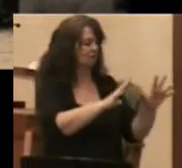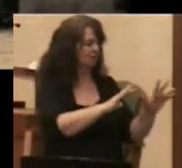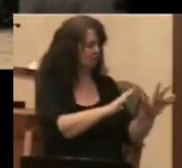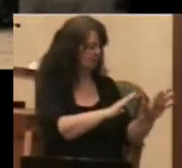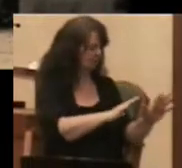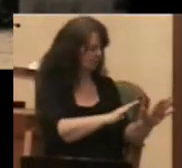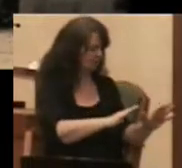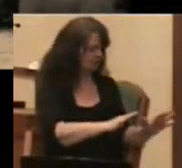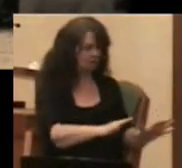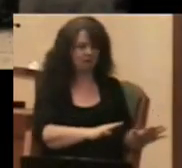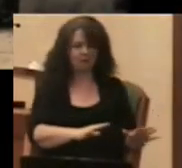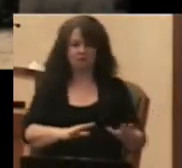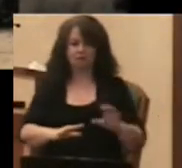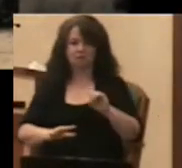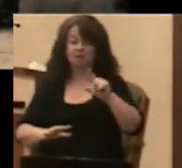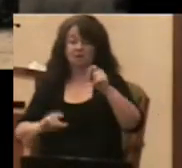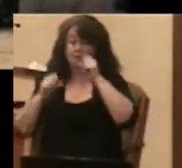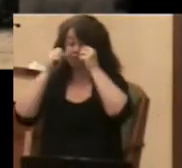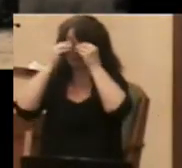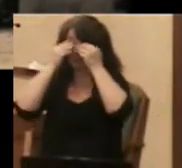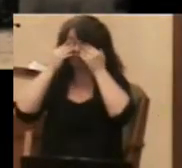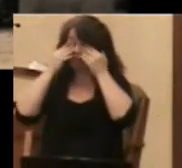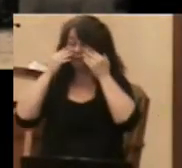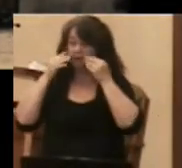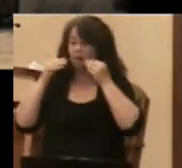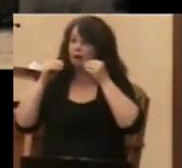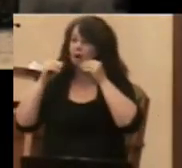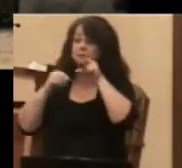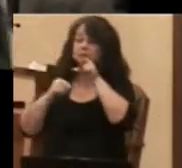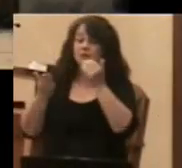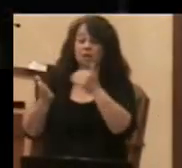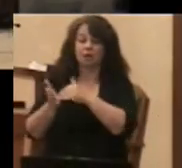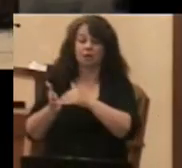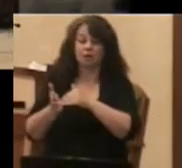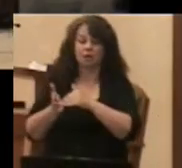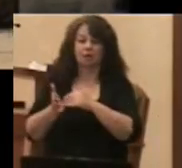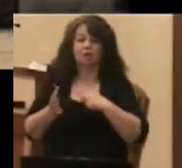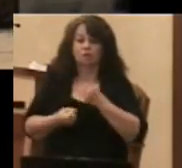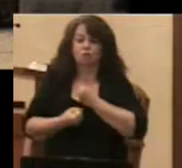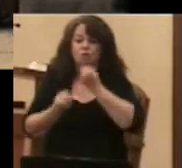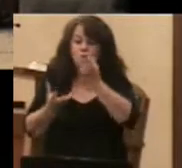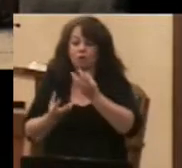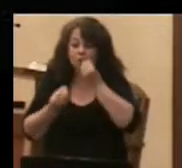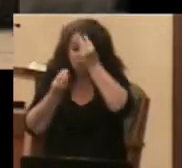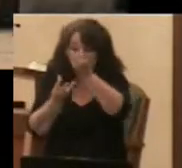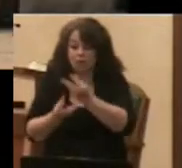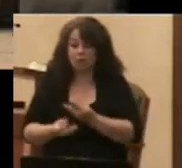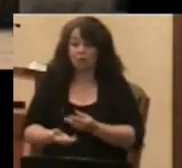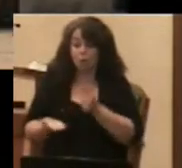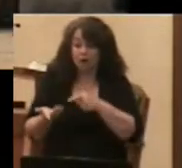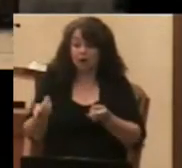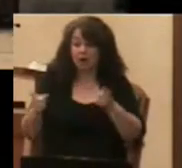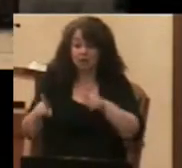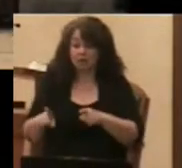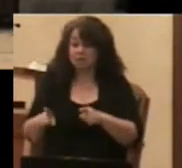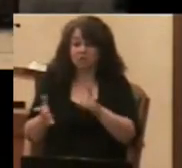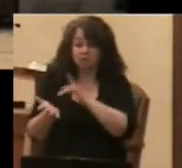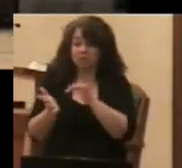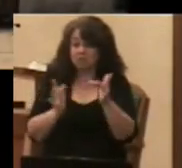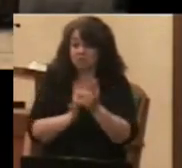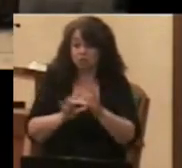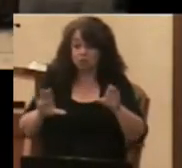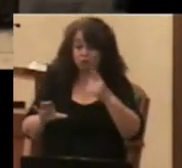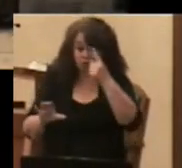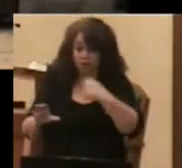he could see again. Ananias told him that Jesus had orchestrated all of this so Saul could receive the